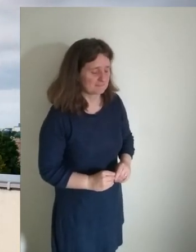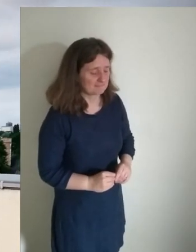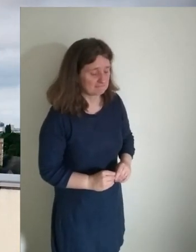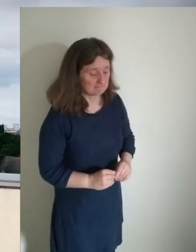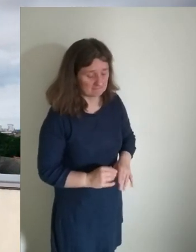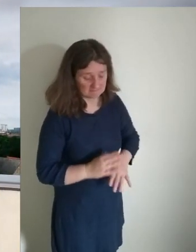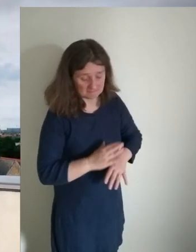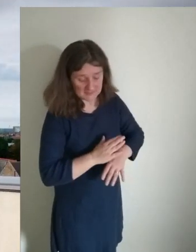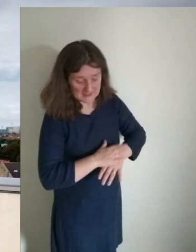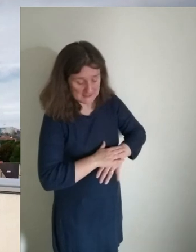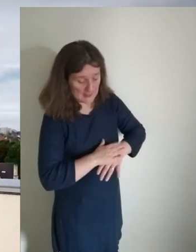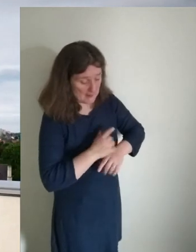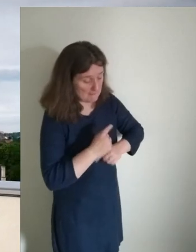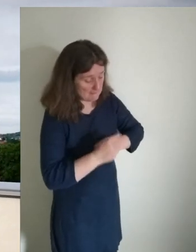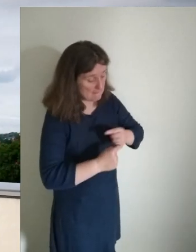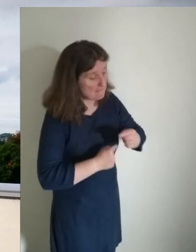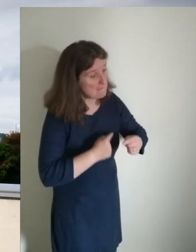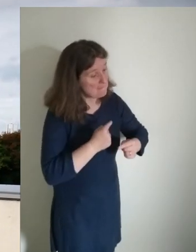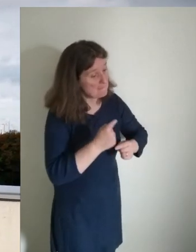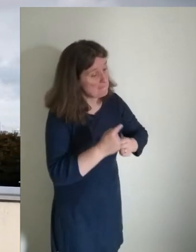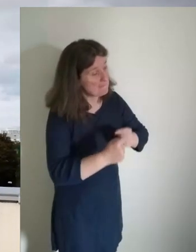Time is a one-way street.